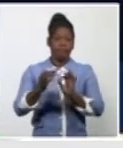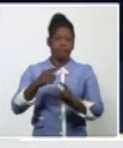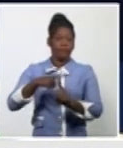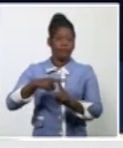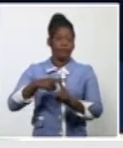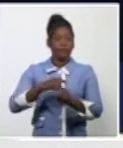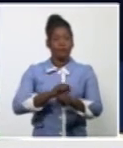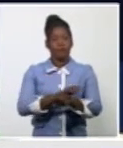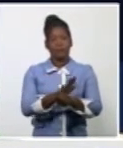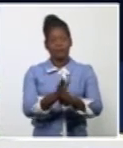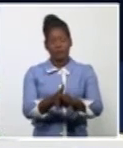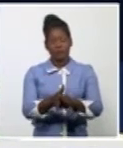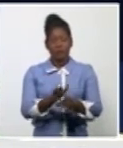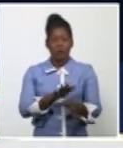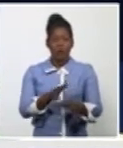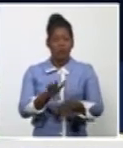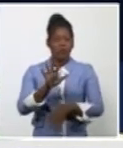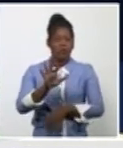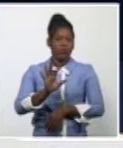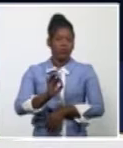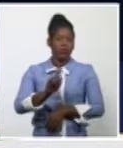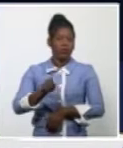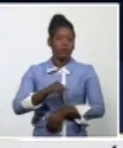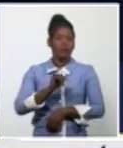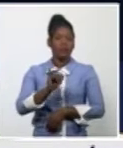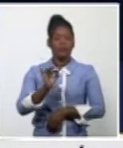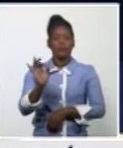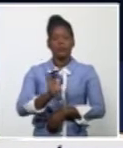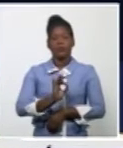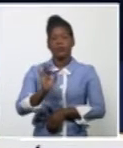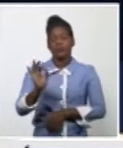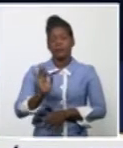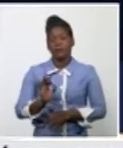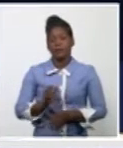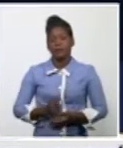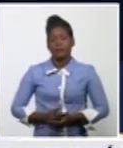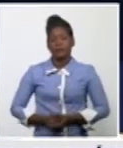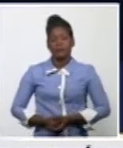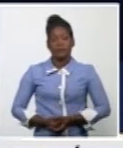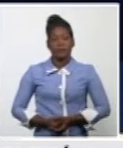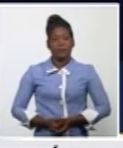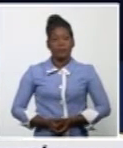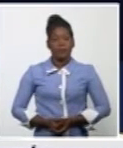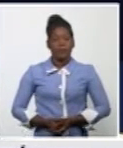1,014 male cases confirmed with COVID-19. That is